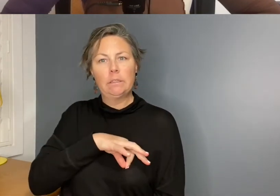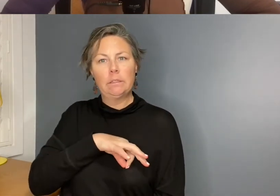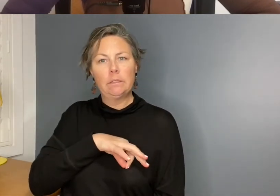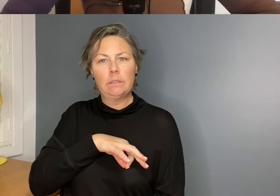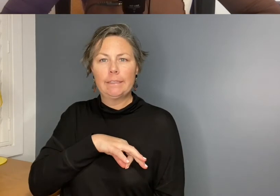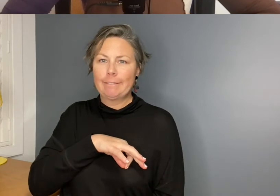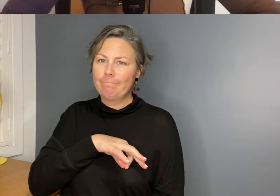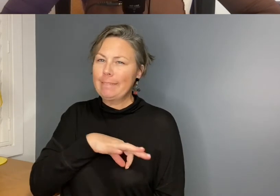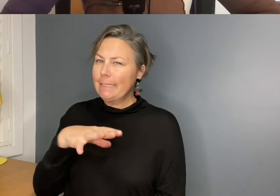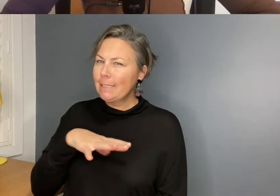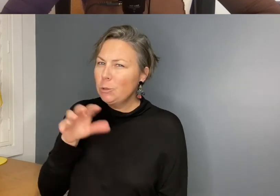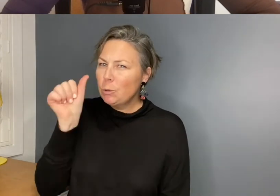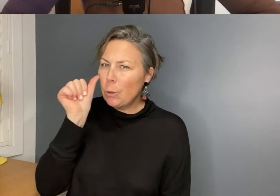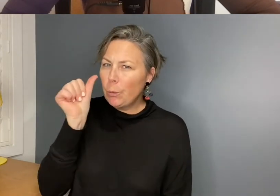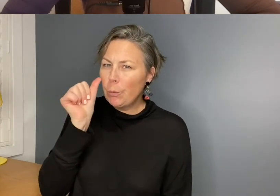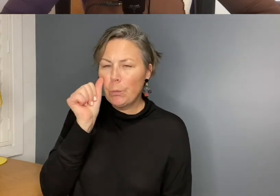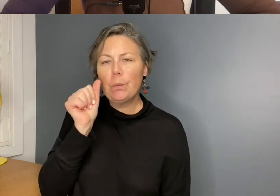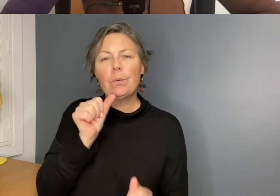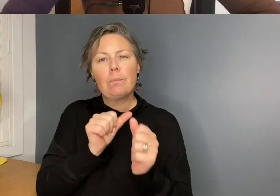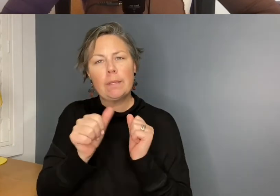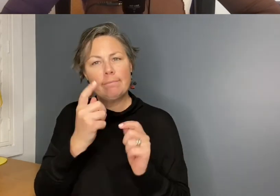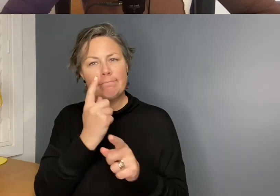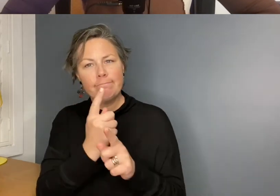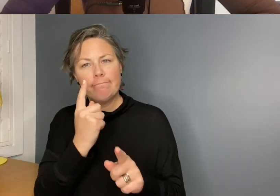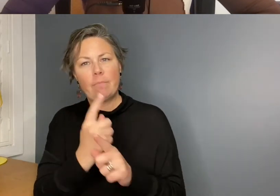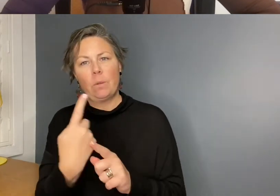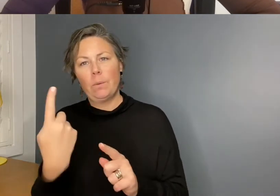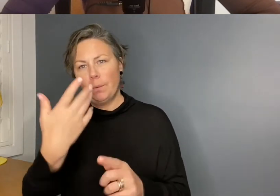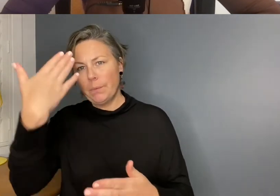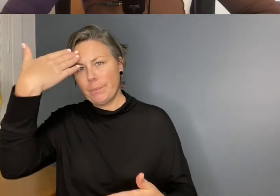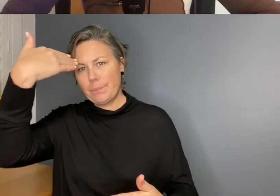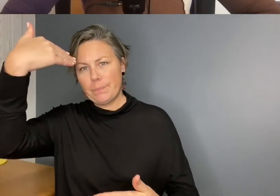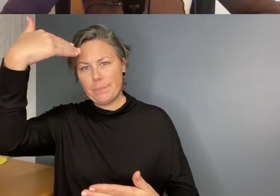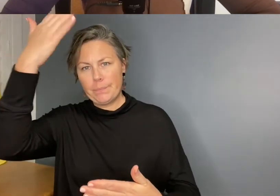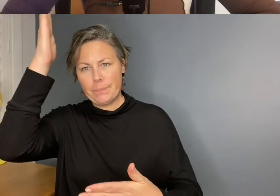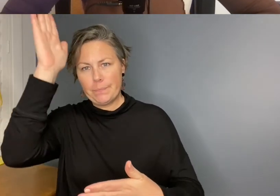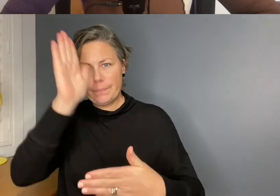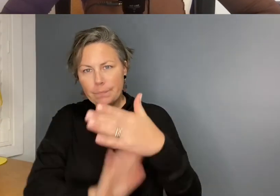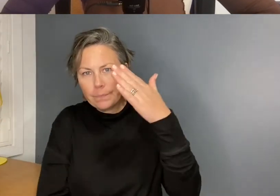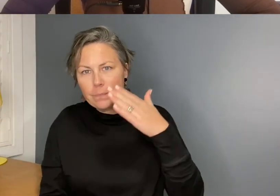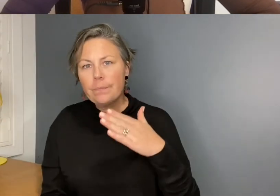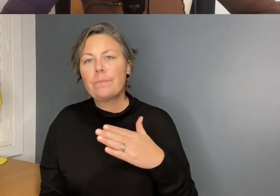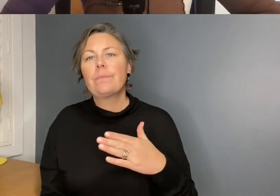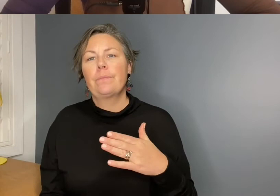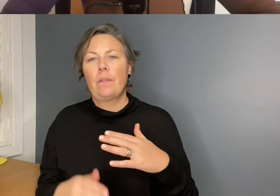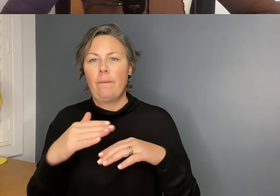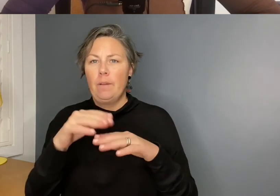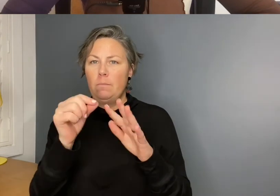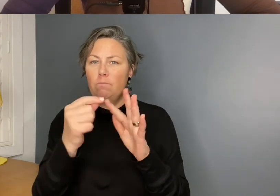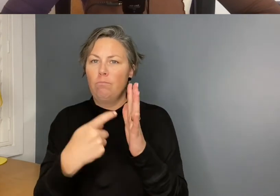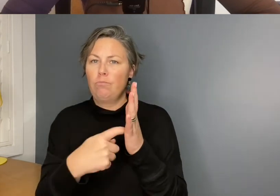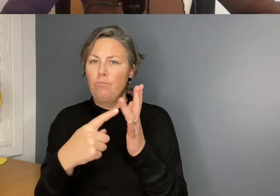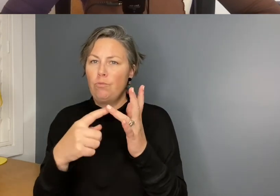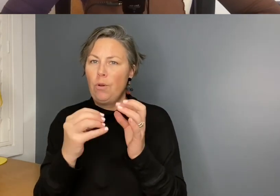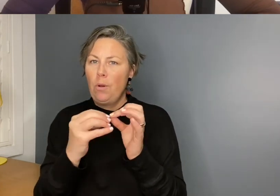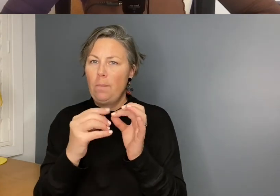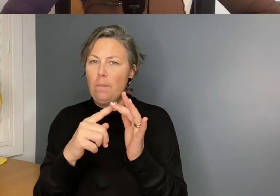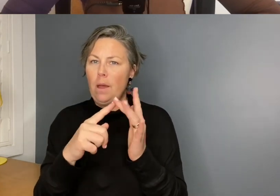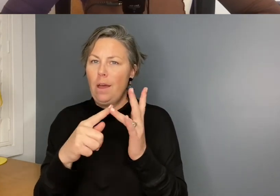be to speak to someone who has done extra training in probiotics and knows what they're talking